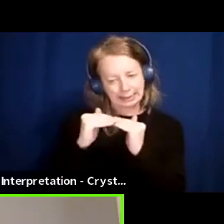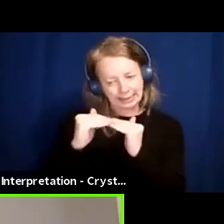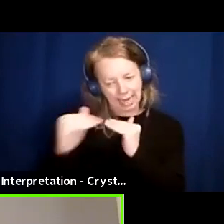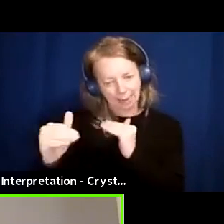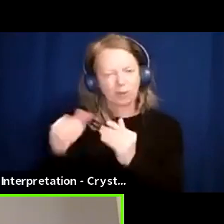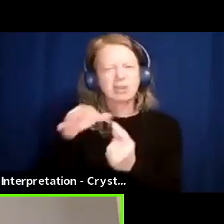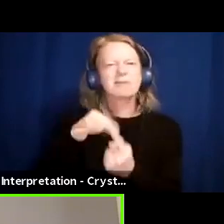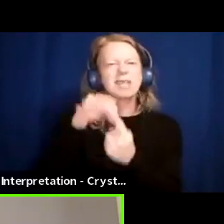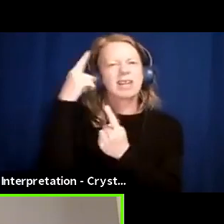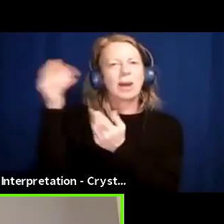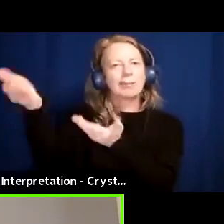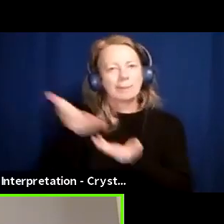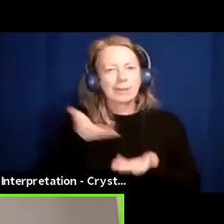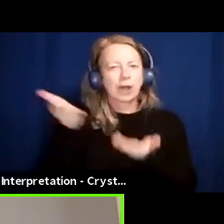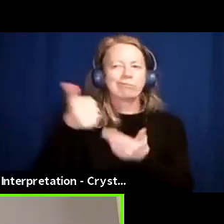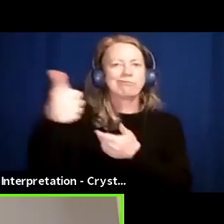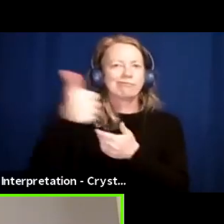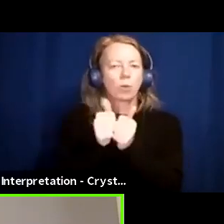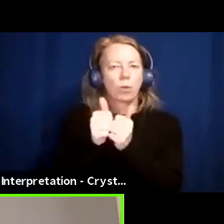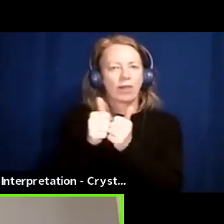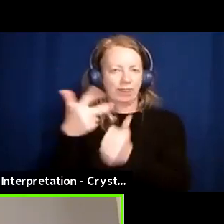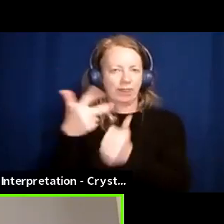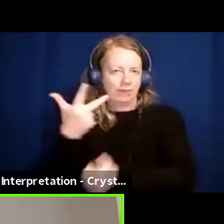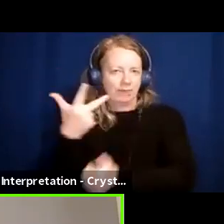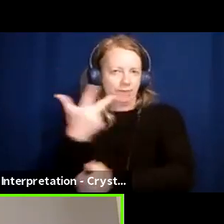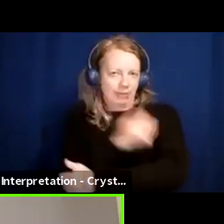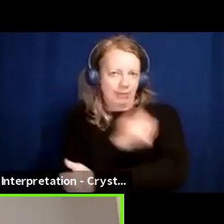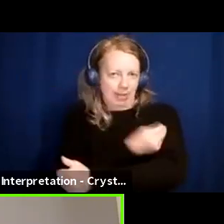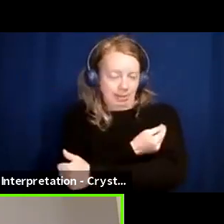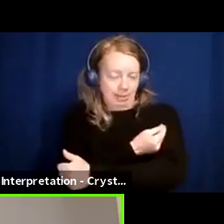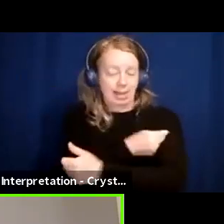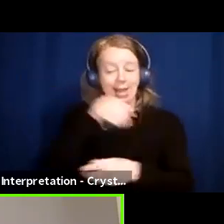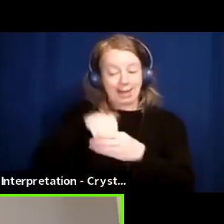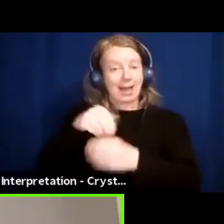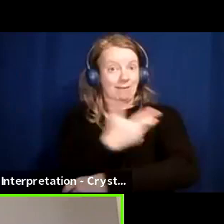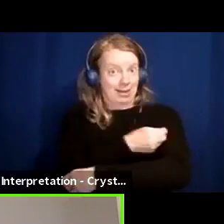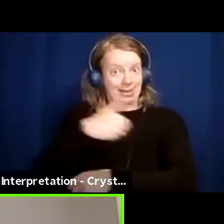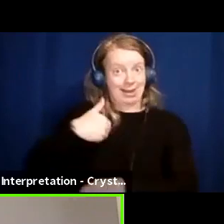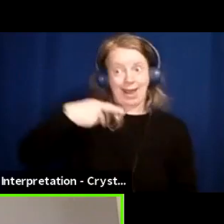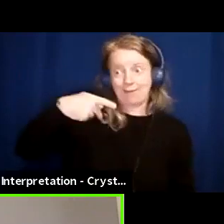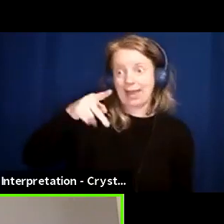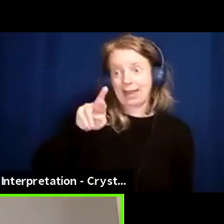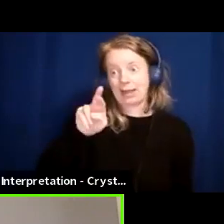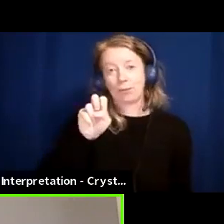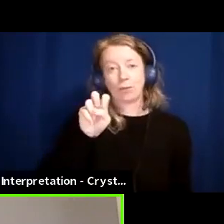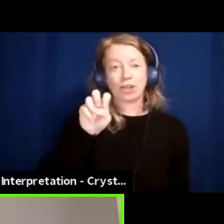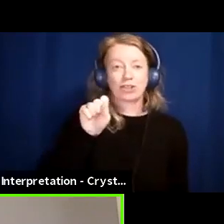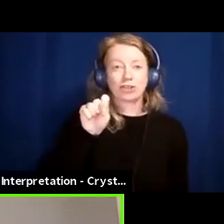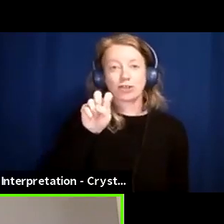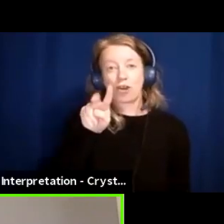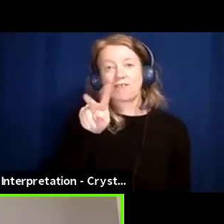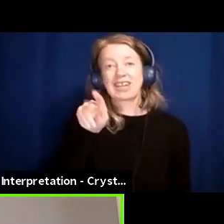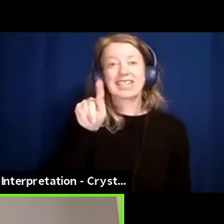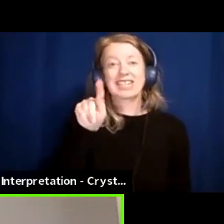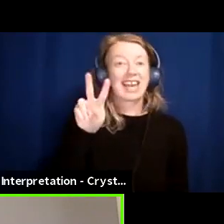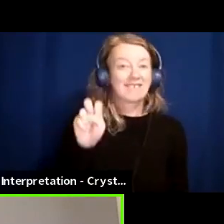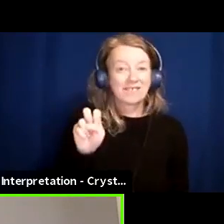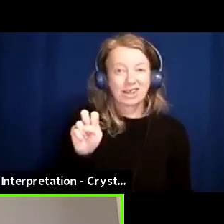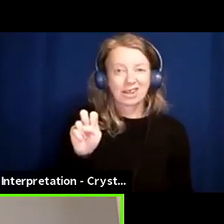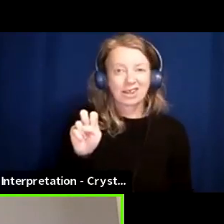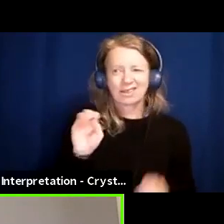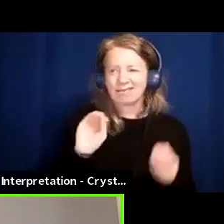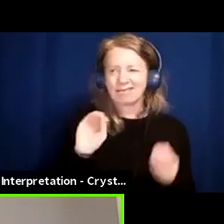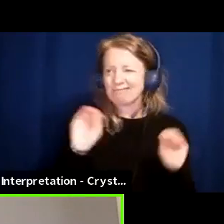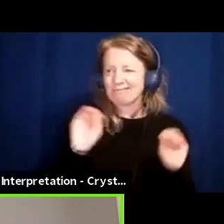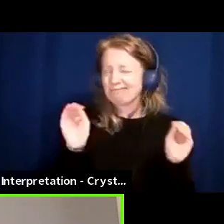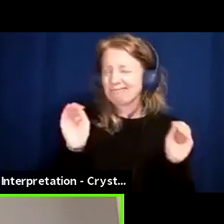no preservatives in these vaccines. There's no latex. There's no, and of